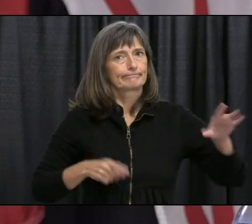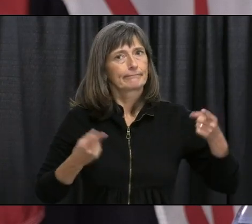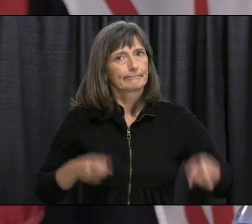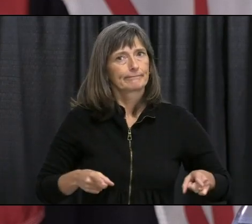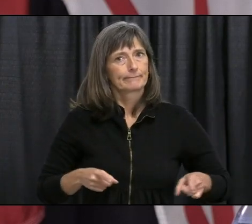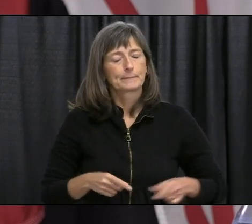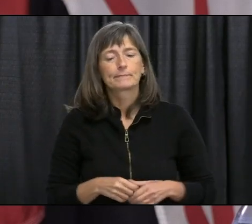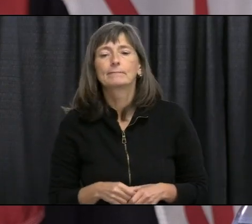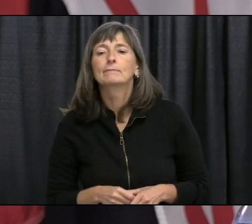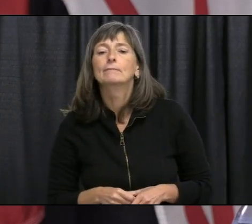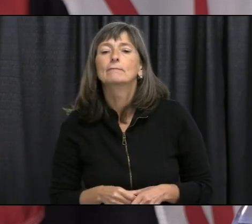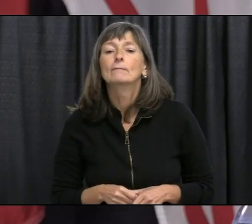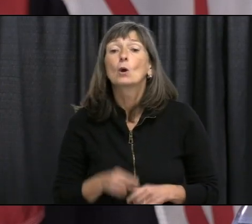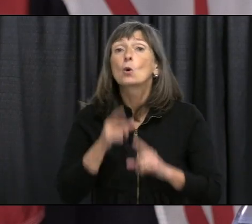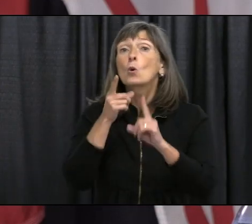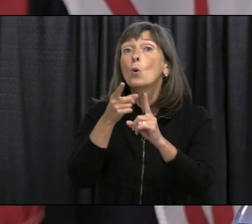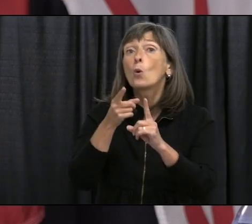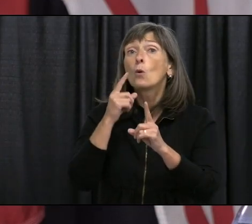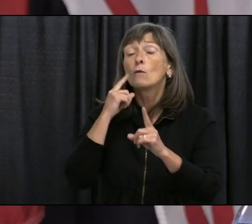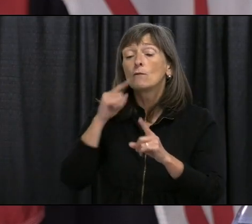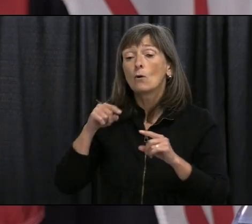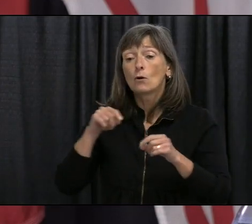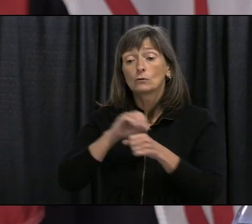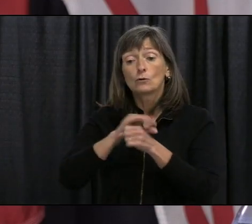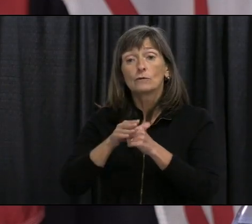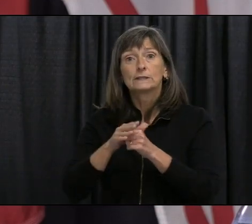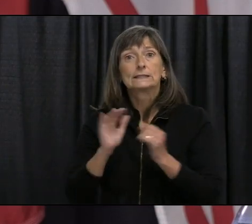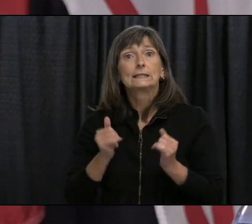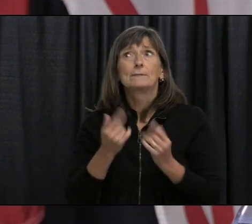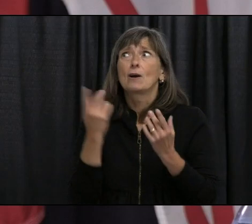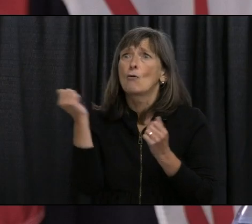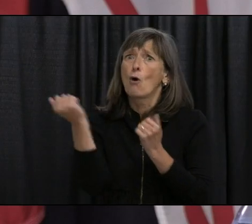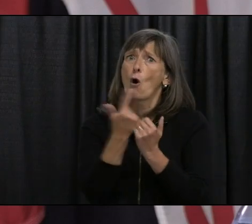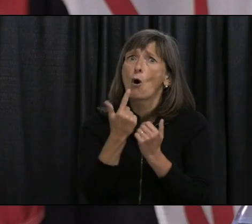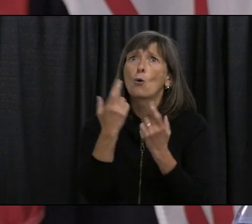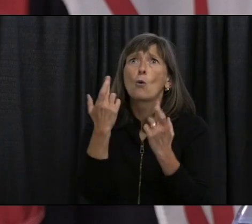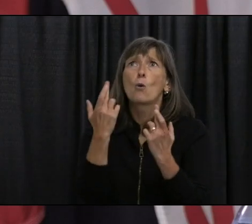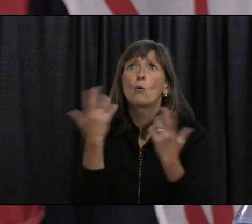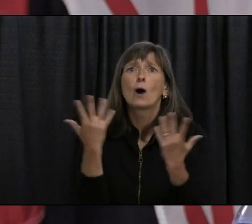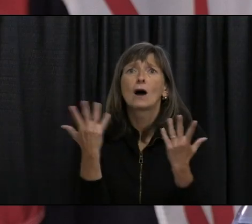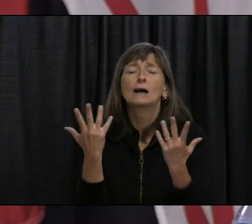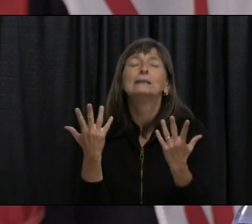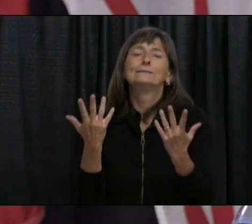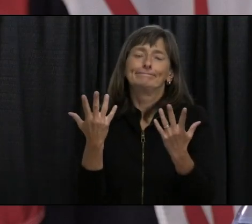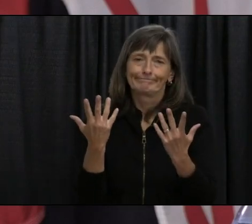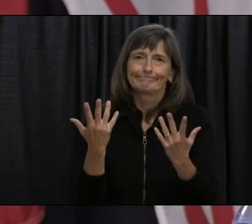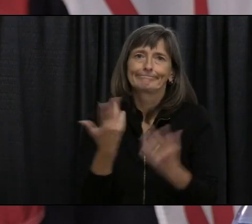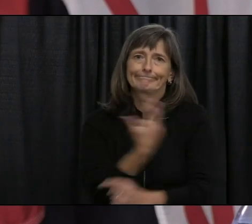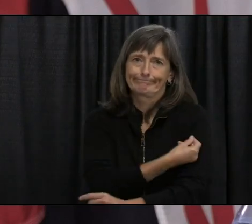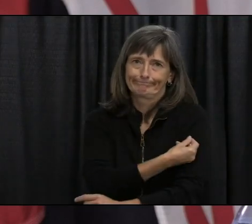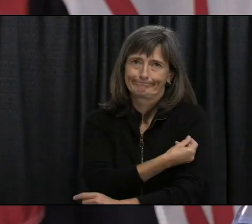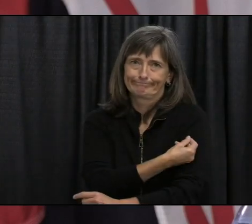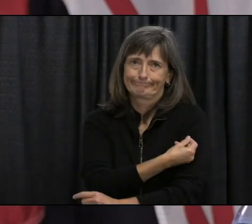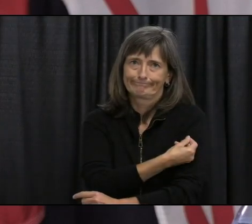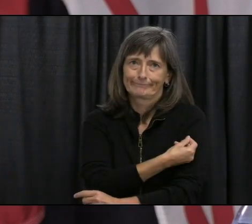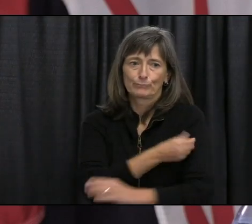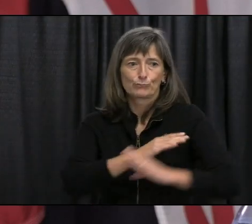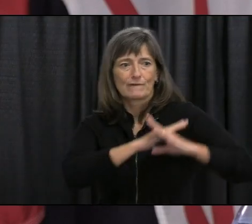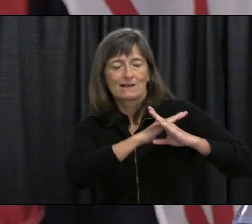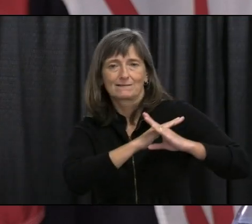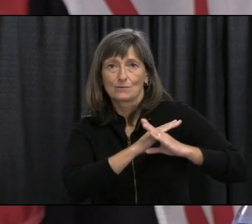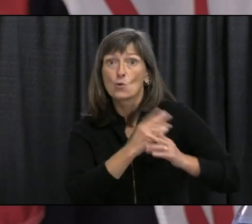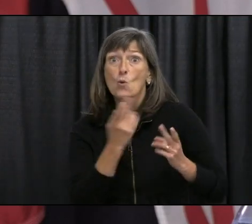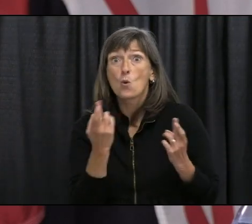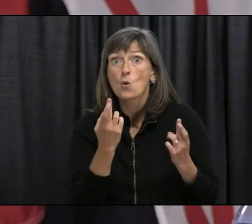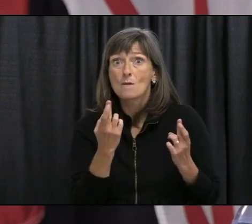for COVID-19 seems to be a vaccine that is safe, widely available, uptake that